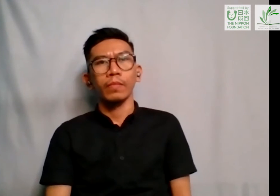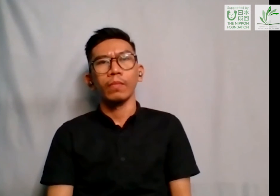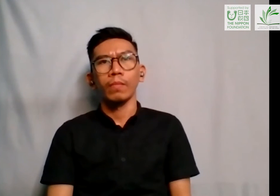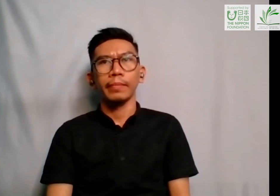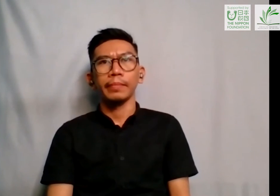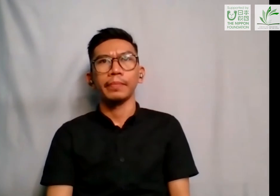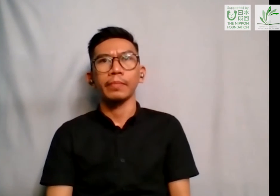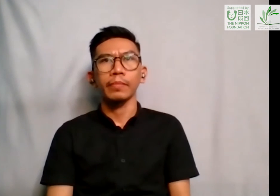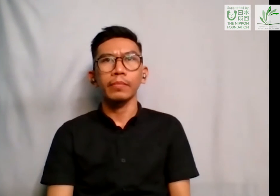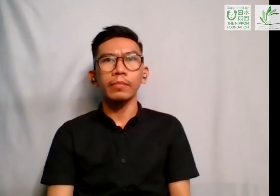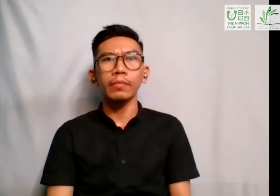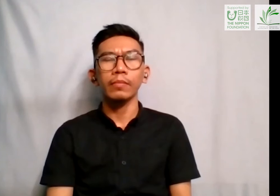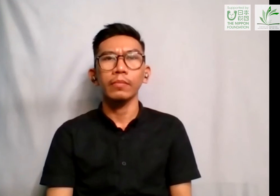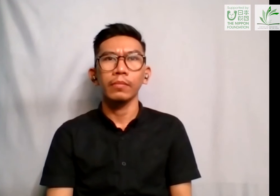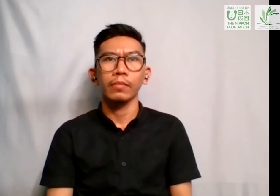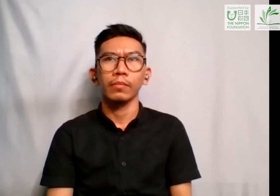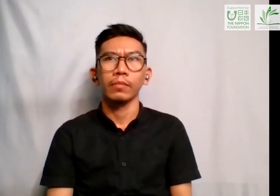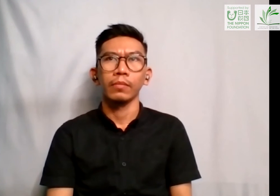Jermaine just mentioned even